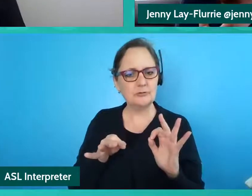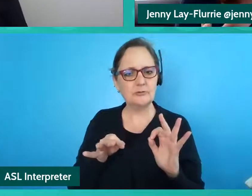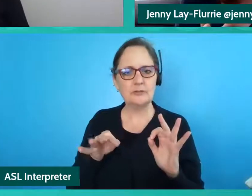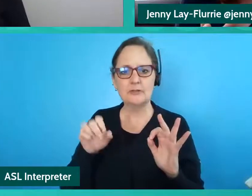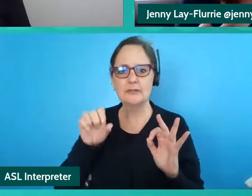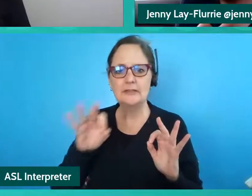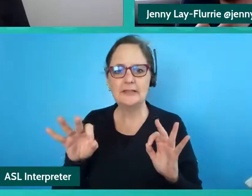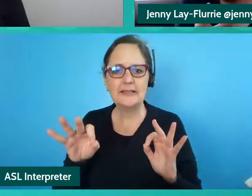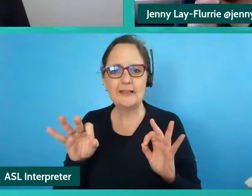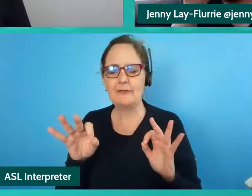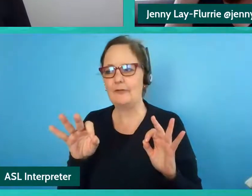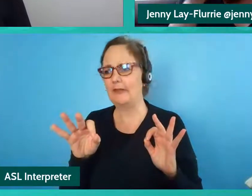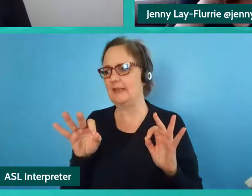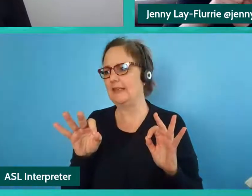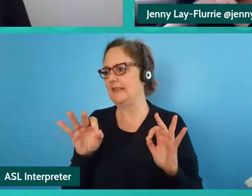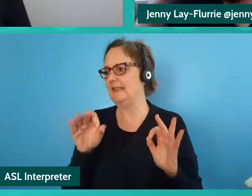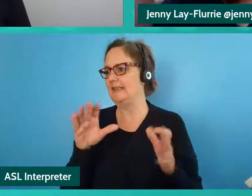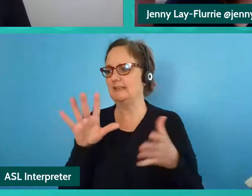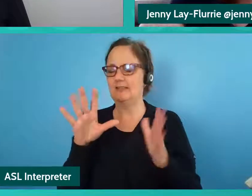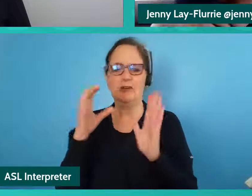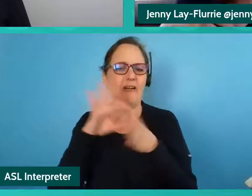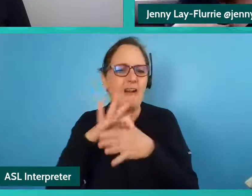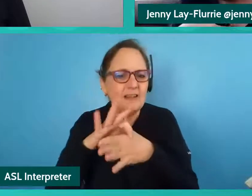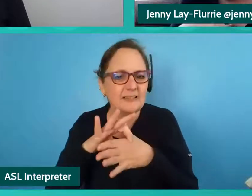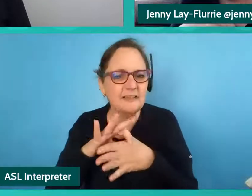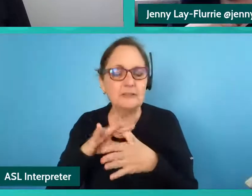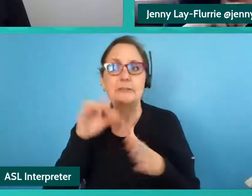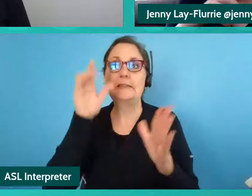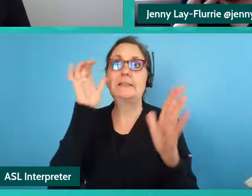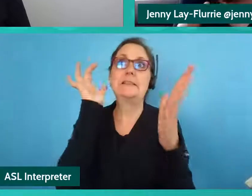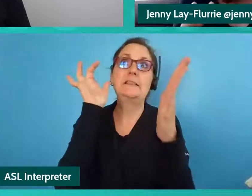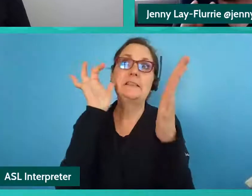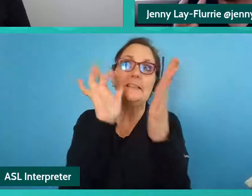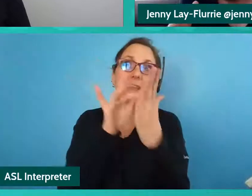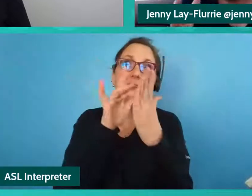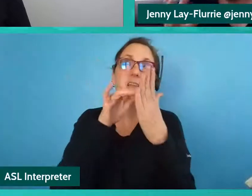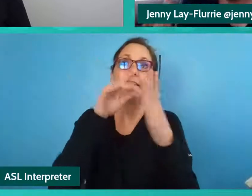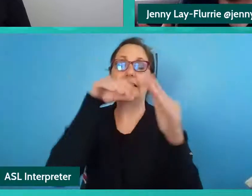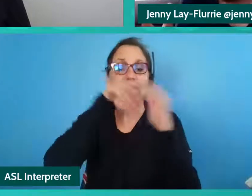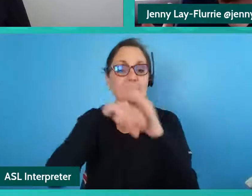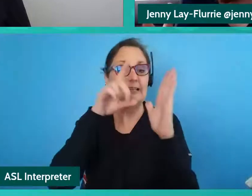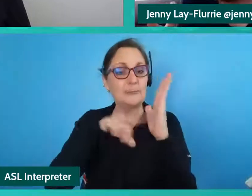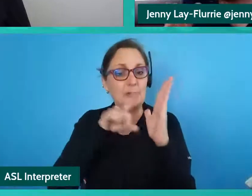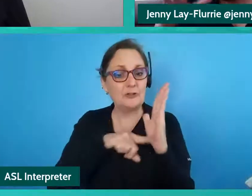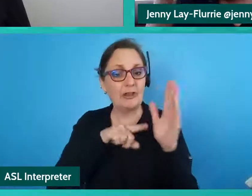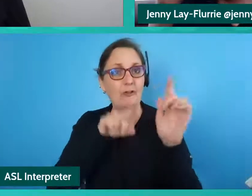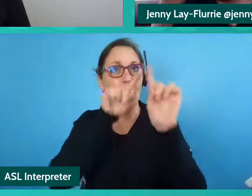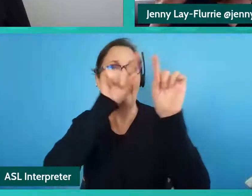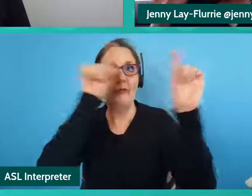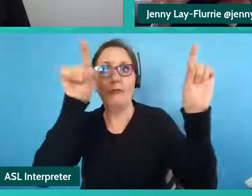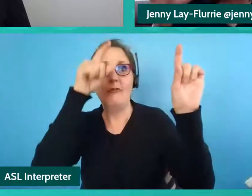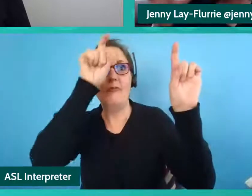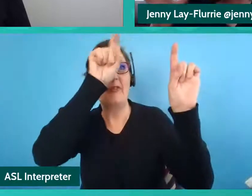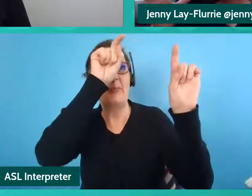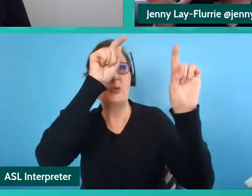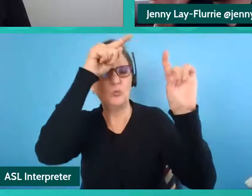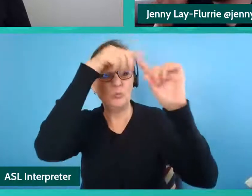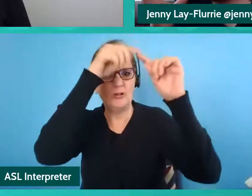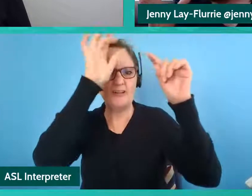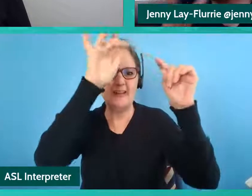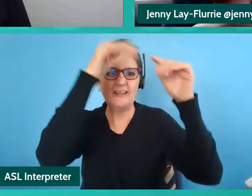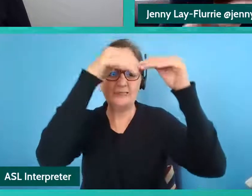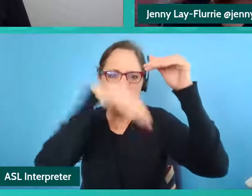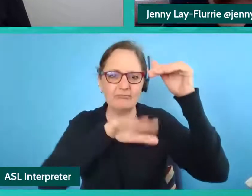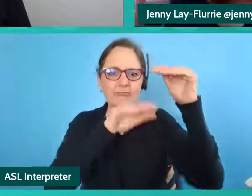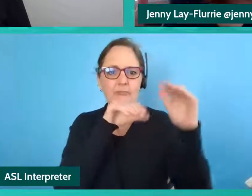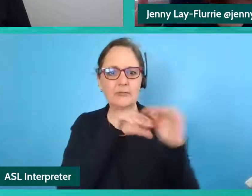hit accessibility checker, just hit the button and follow the instructions. If it's a website, download accessibility insights and just know